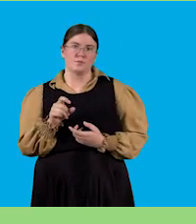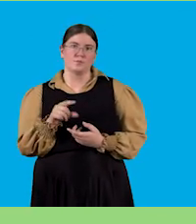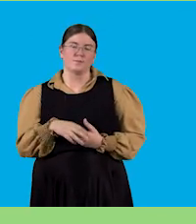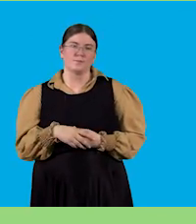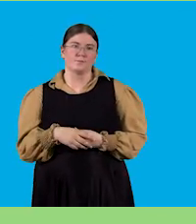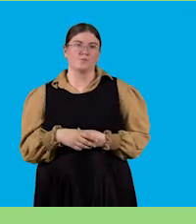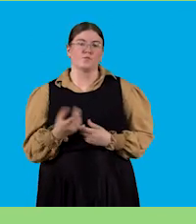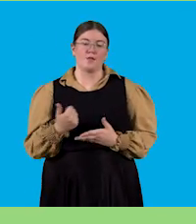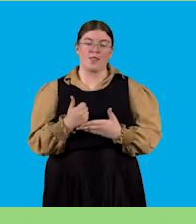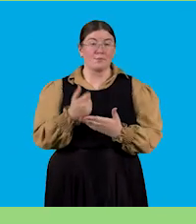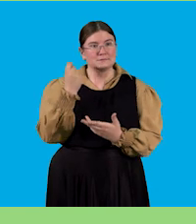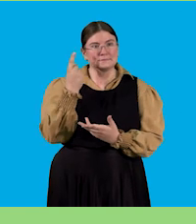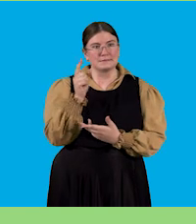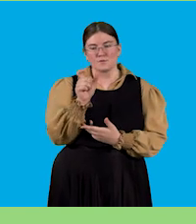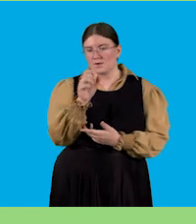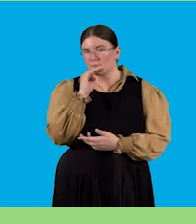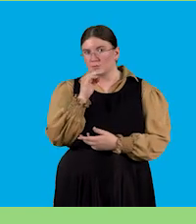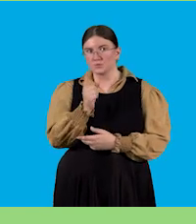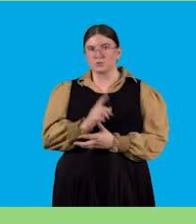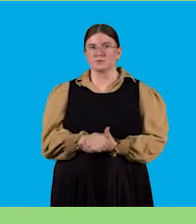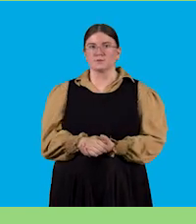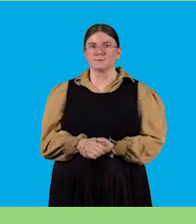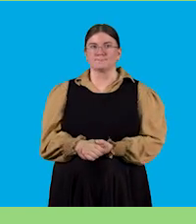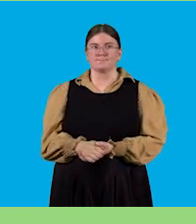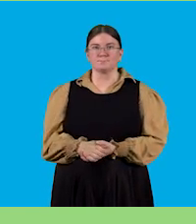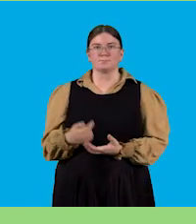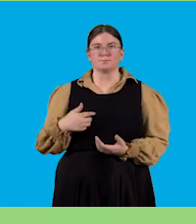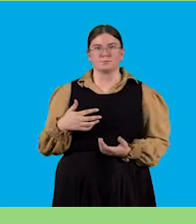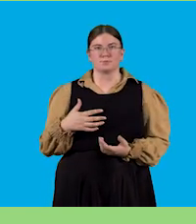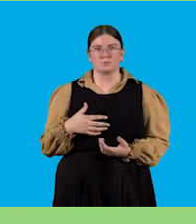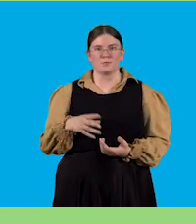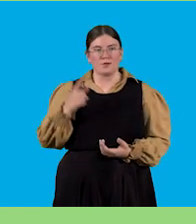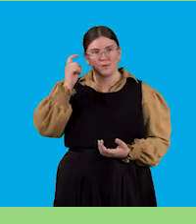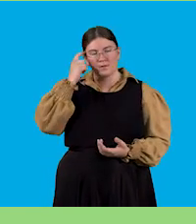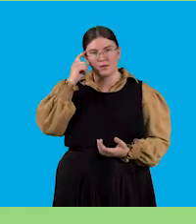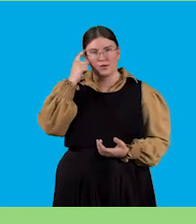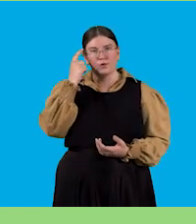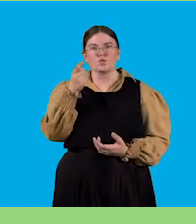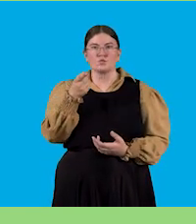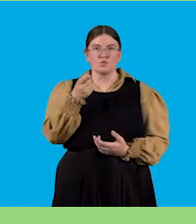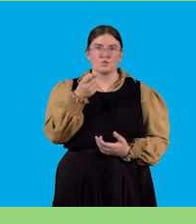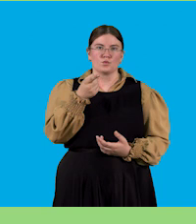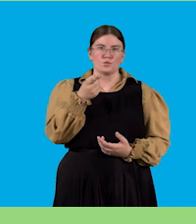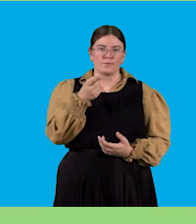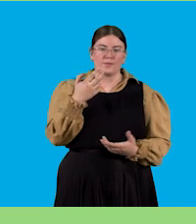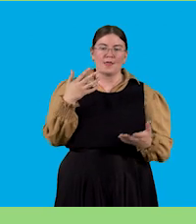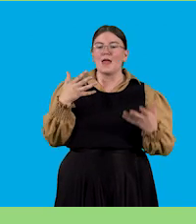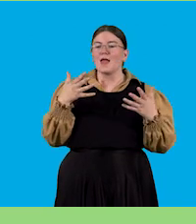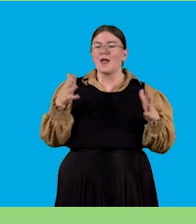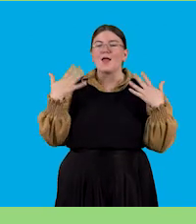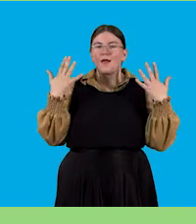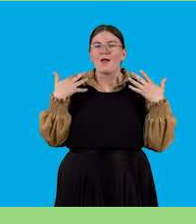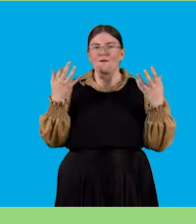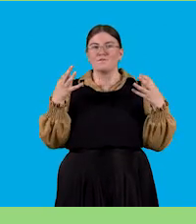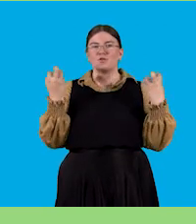And to help you understand what diffusion is better, I'd like you to think of what happens if you were to spray